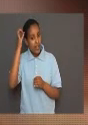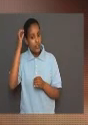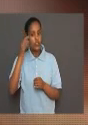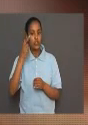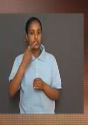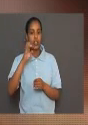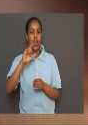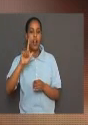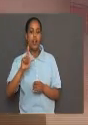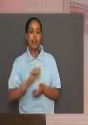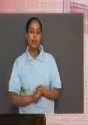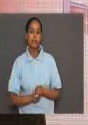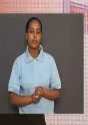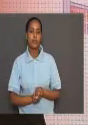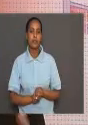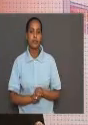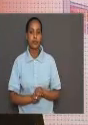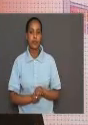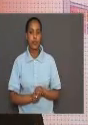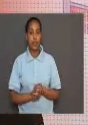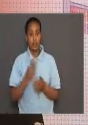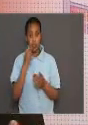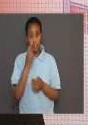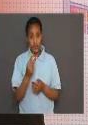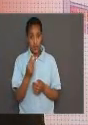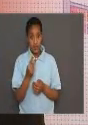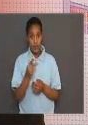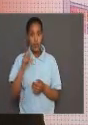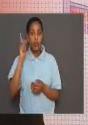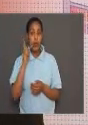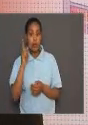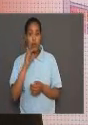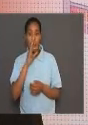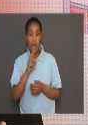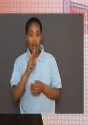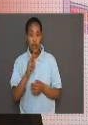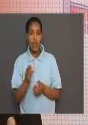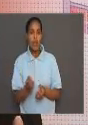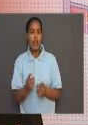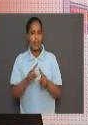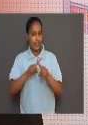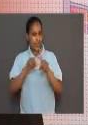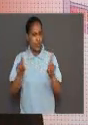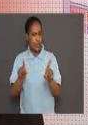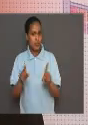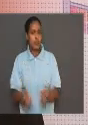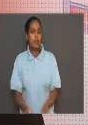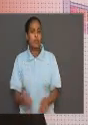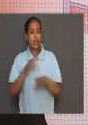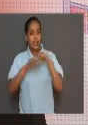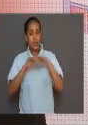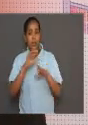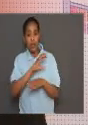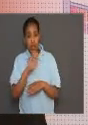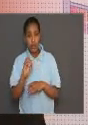synthetic polymers. As you can see, polymers are extremely versatile